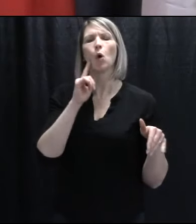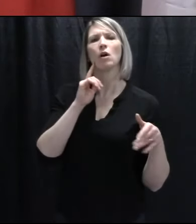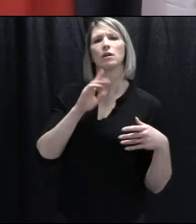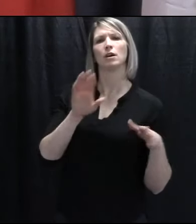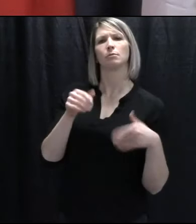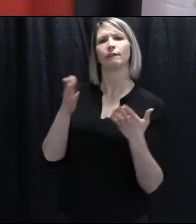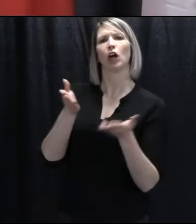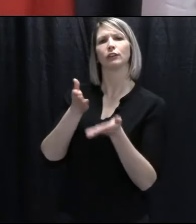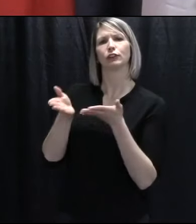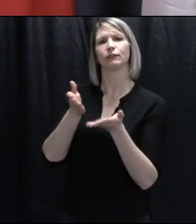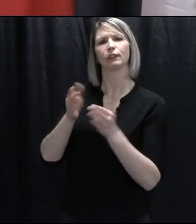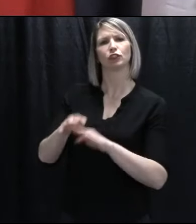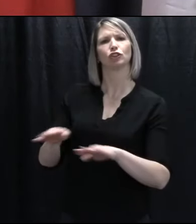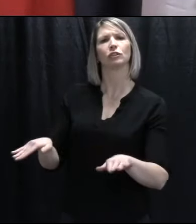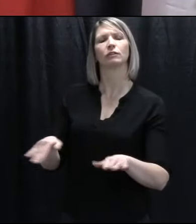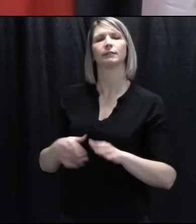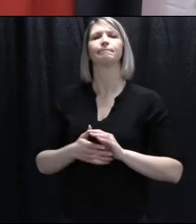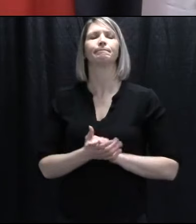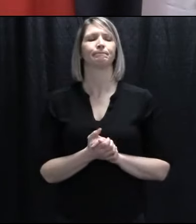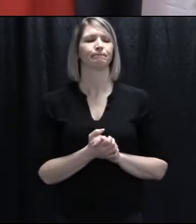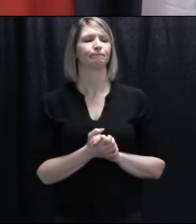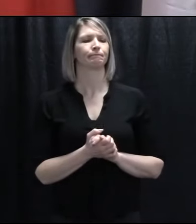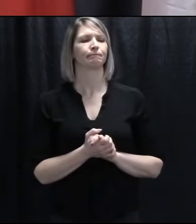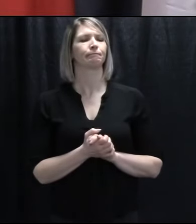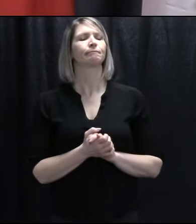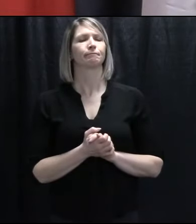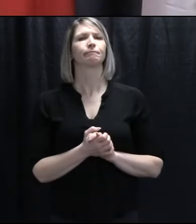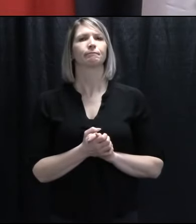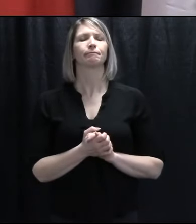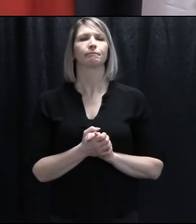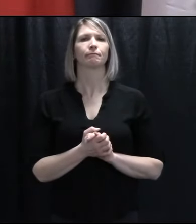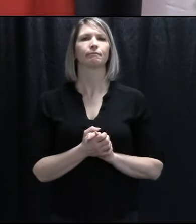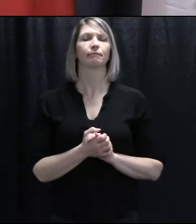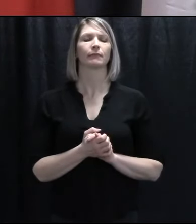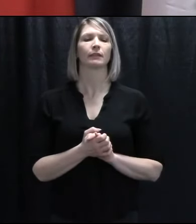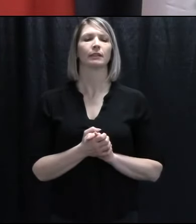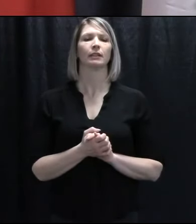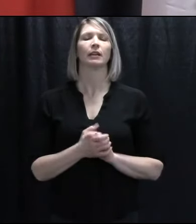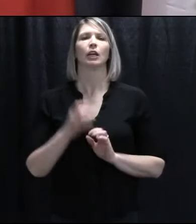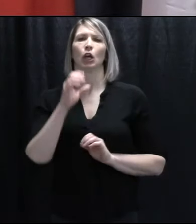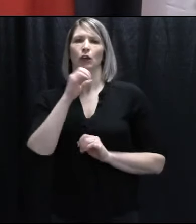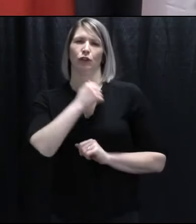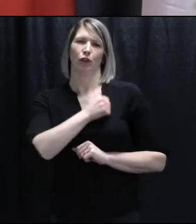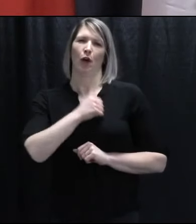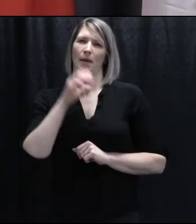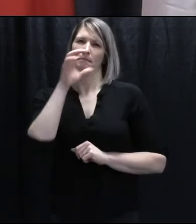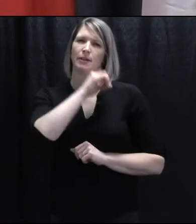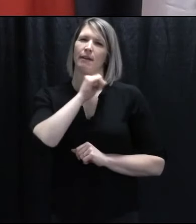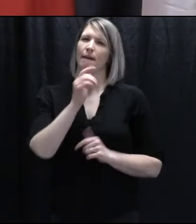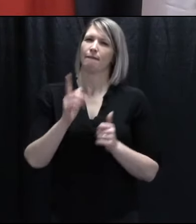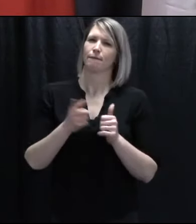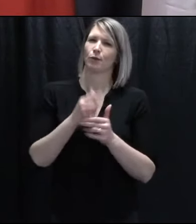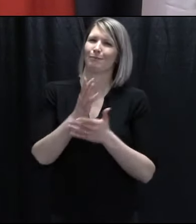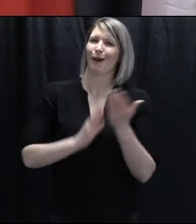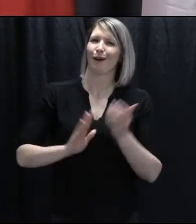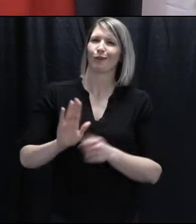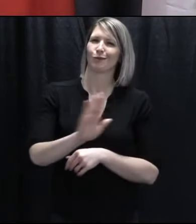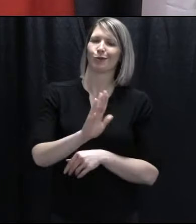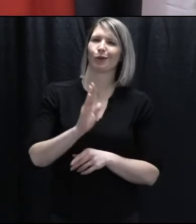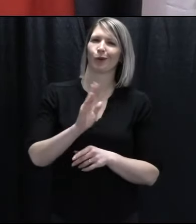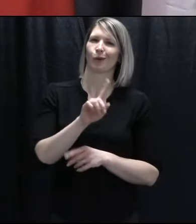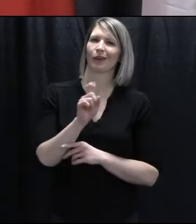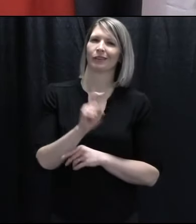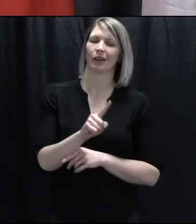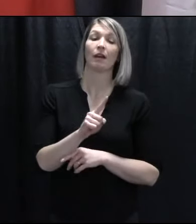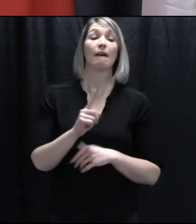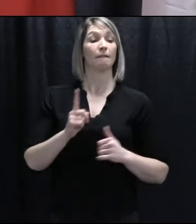the objective here is, and this is about child care spaces for those that would have missed the first part of the question. So this is really making sure that we have child